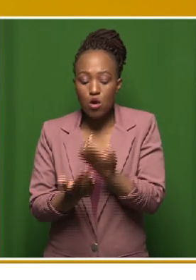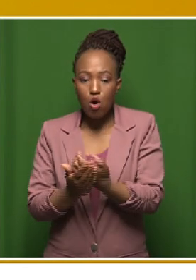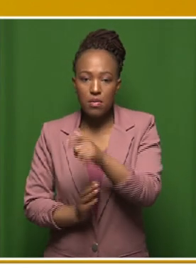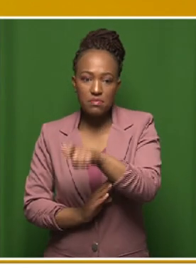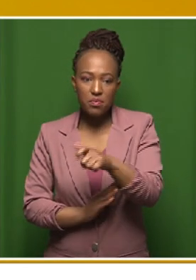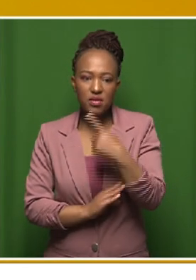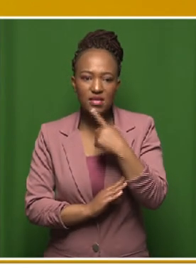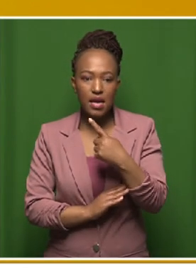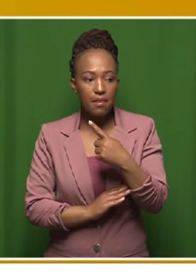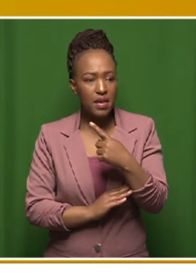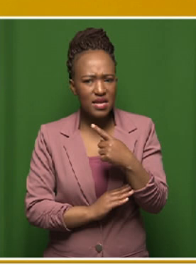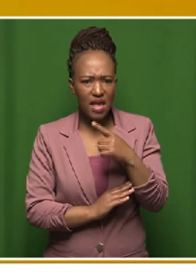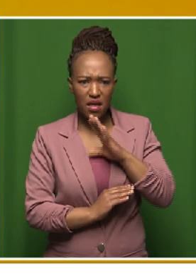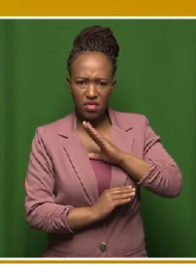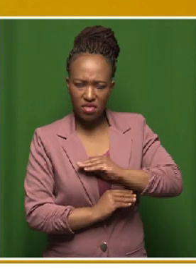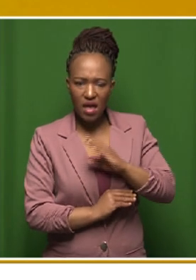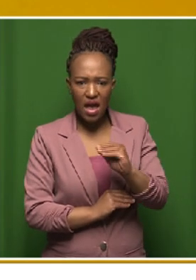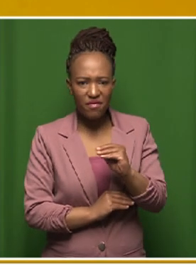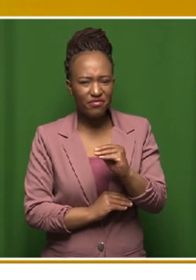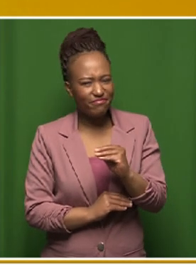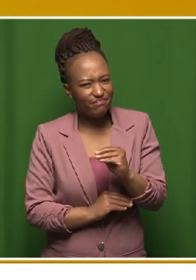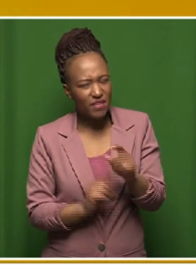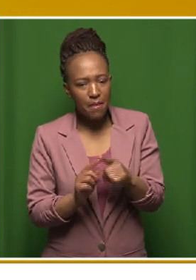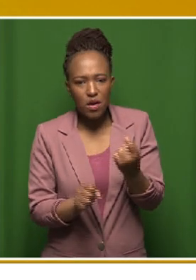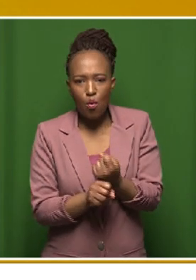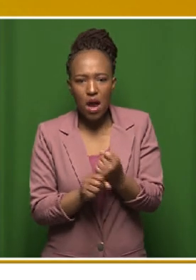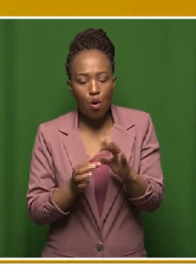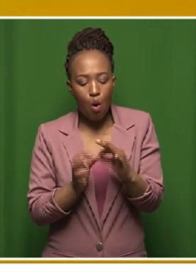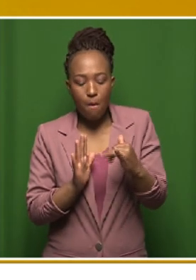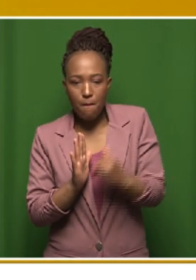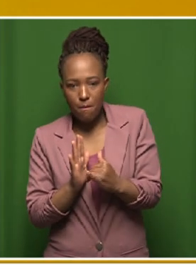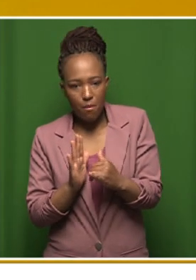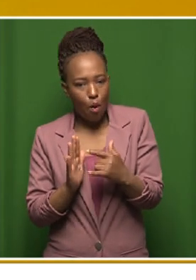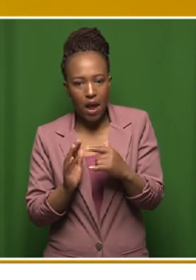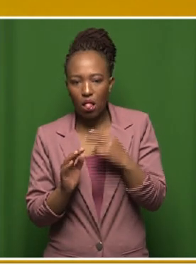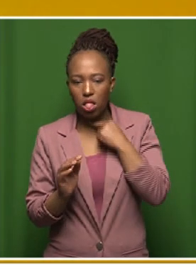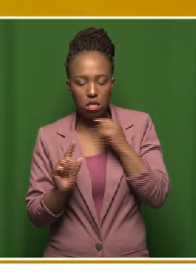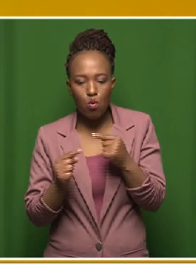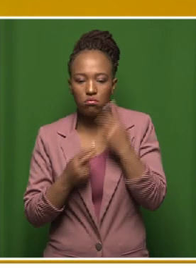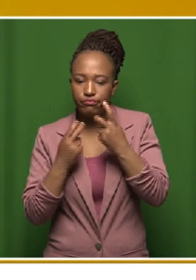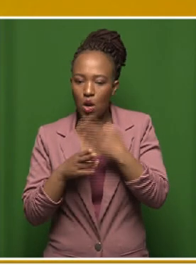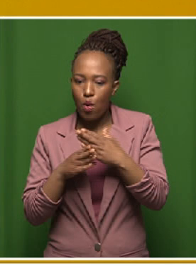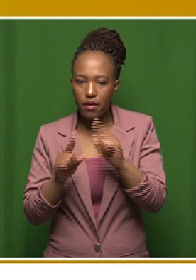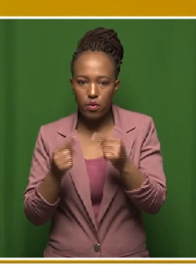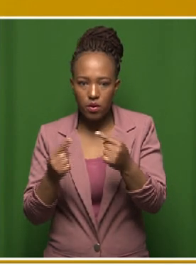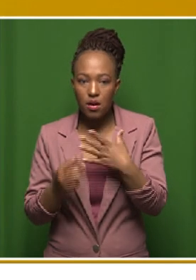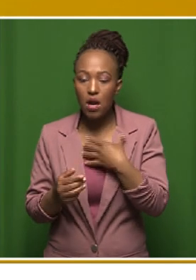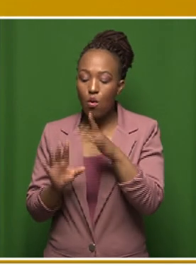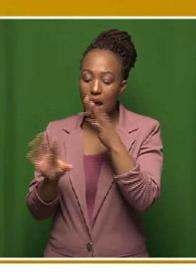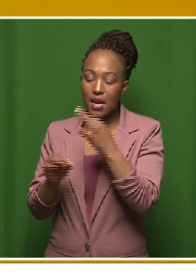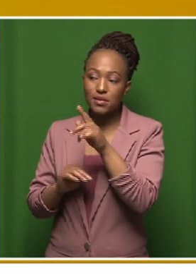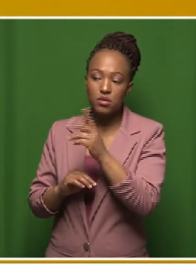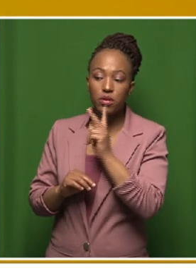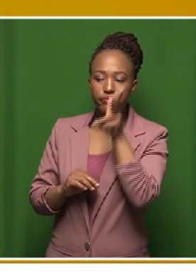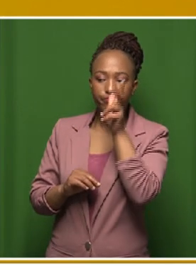or discouraged to seek employment, but were confined to their homes due to the lockdown in the second quarter. Let's get some analysis now, because I know that there